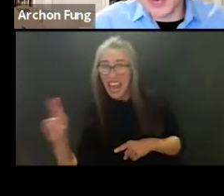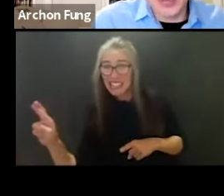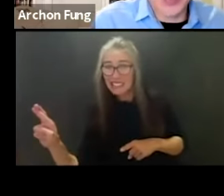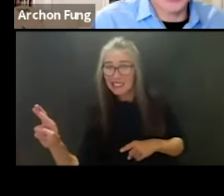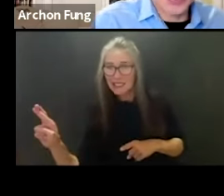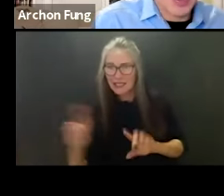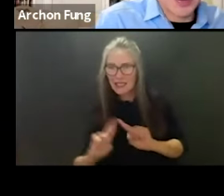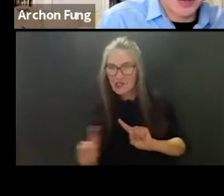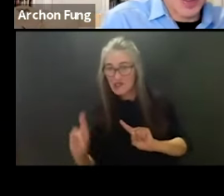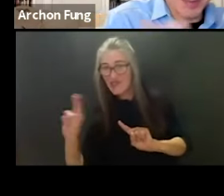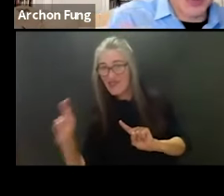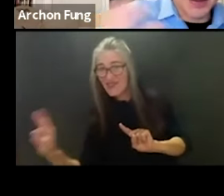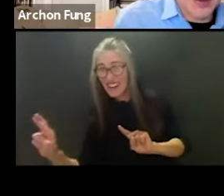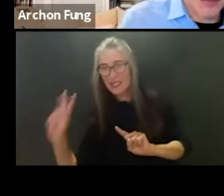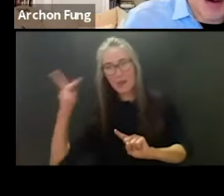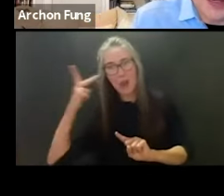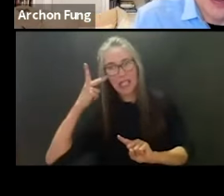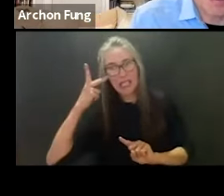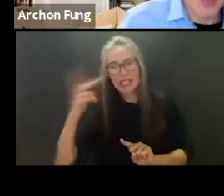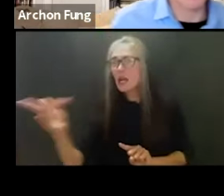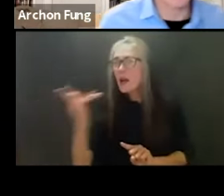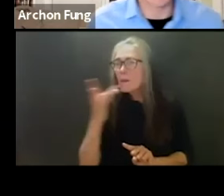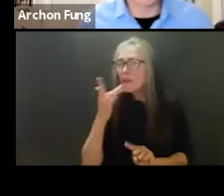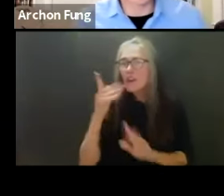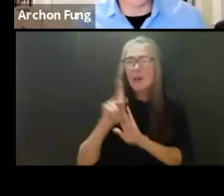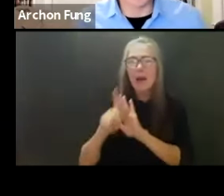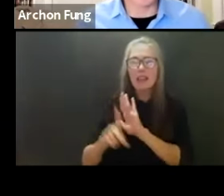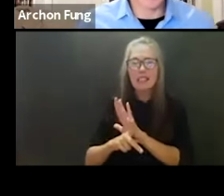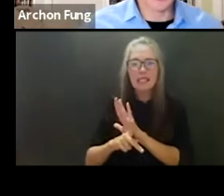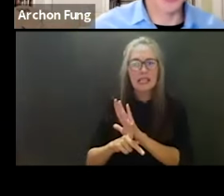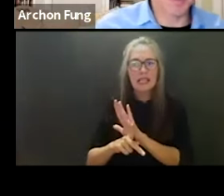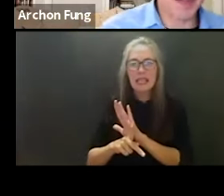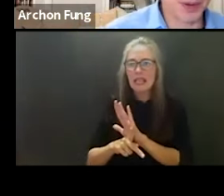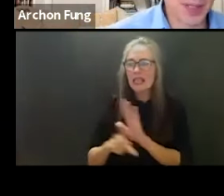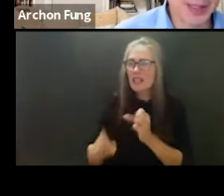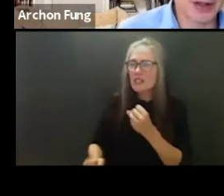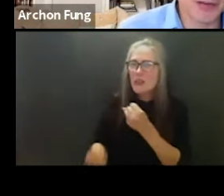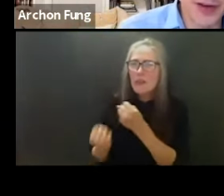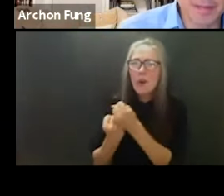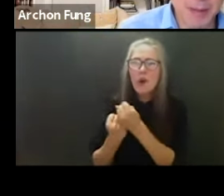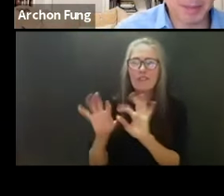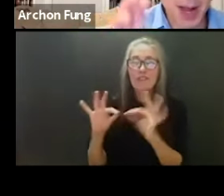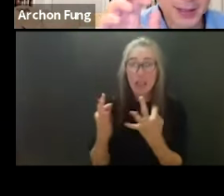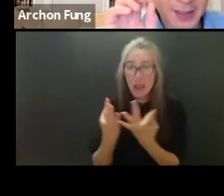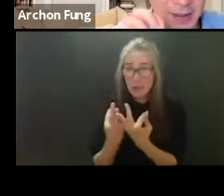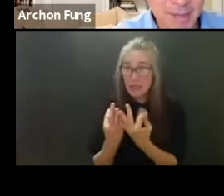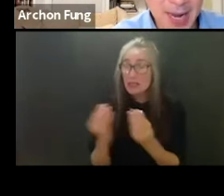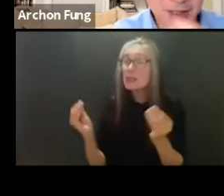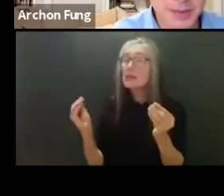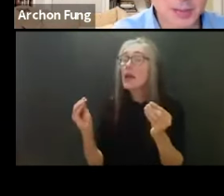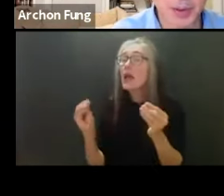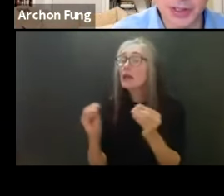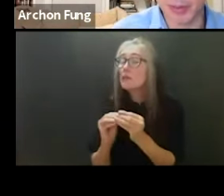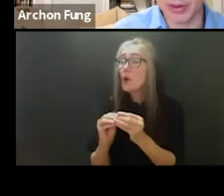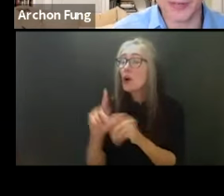conservative kind of the trumpian right politics and those are people I think who favor public policies that are